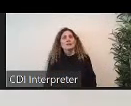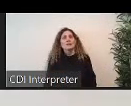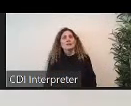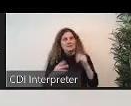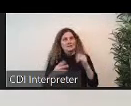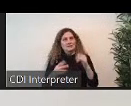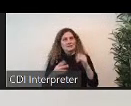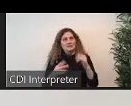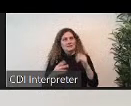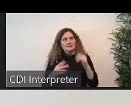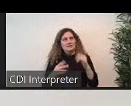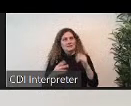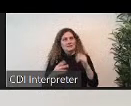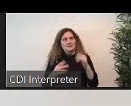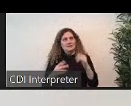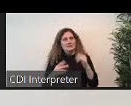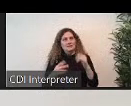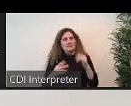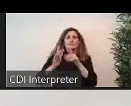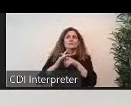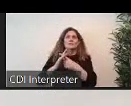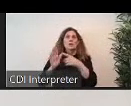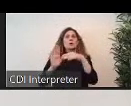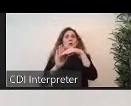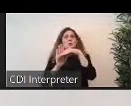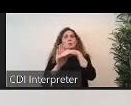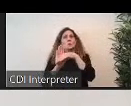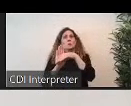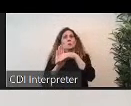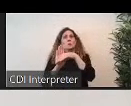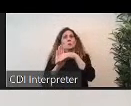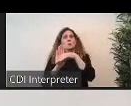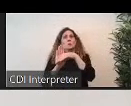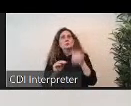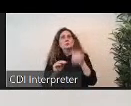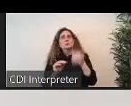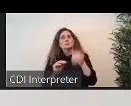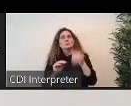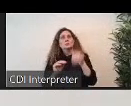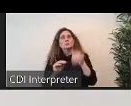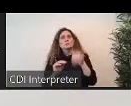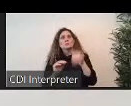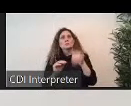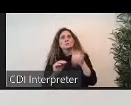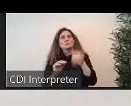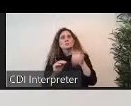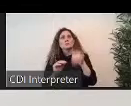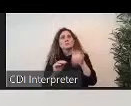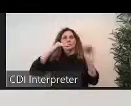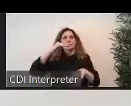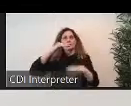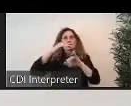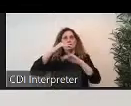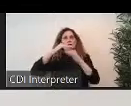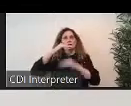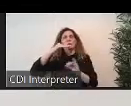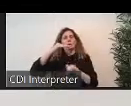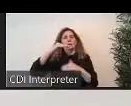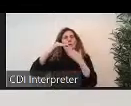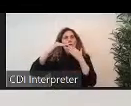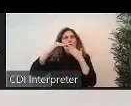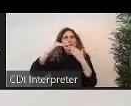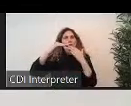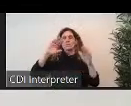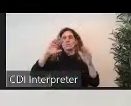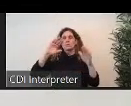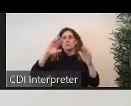percent positivity has dropped below 5%, which is a great achievement and really a testament to the personal measures taken by each of